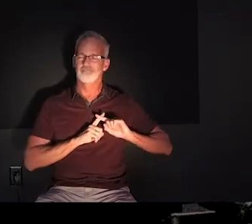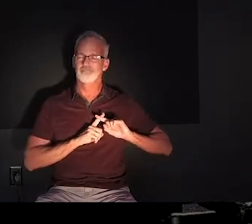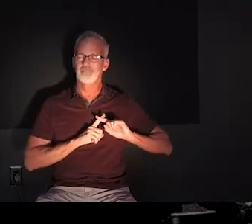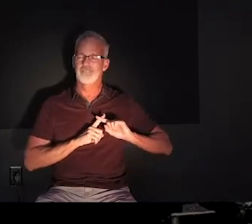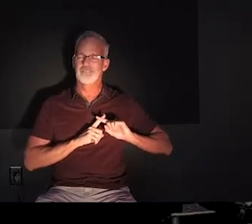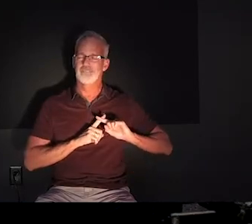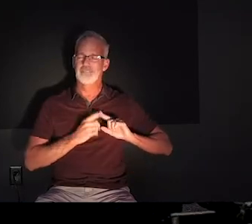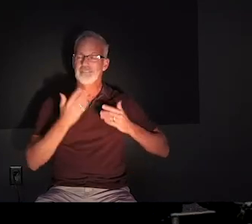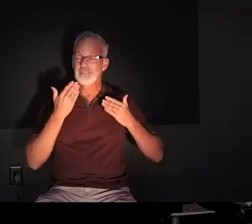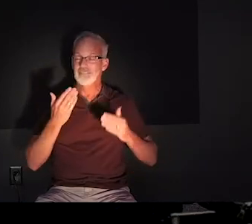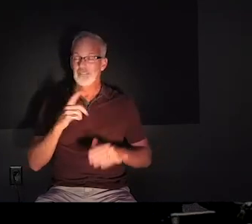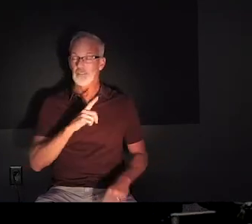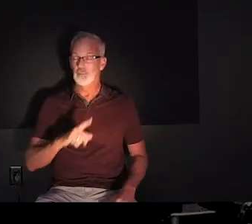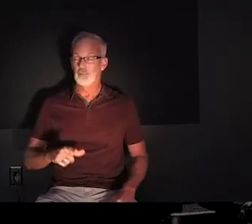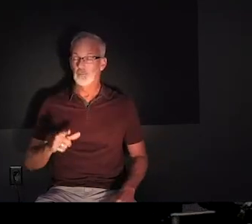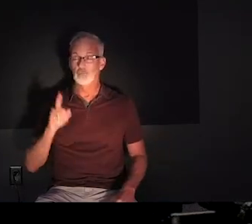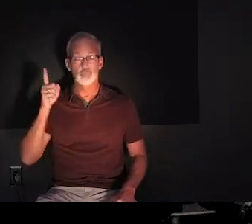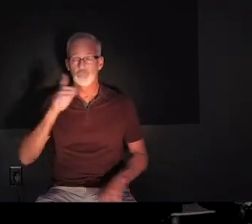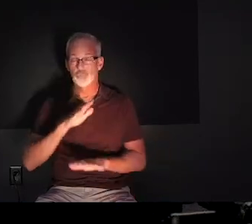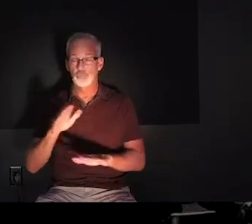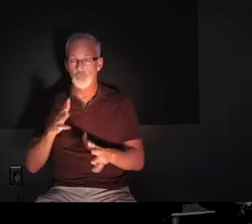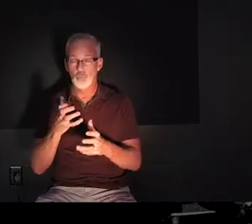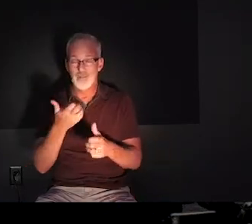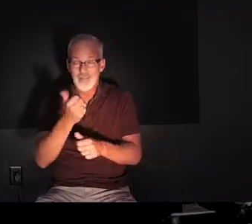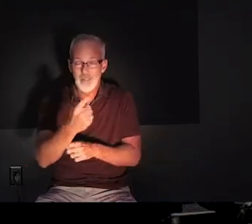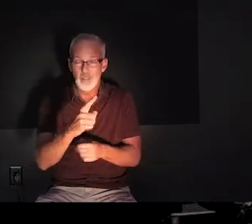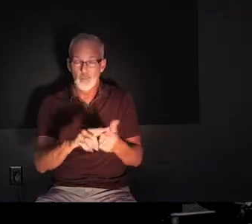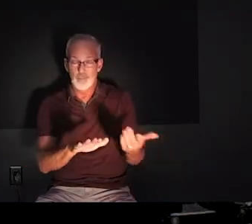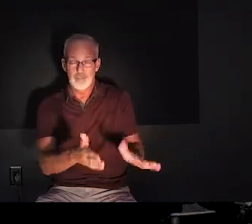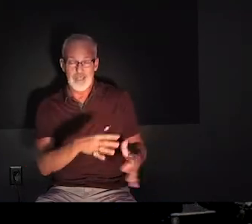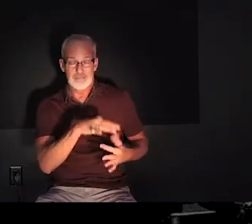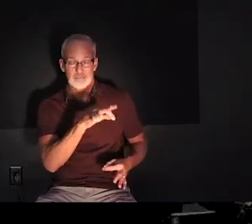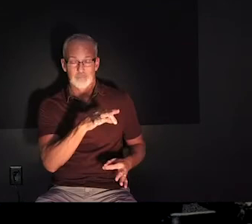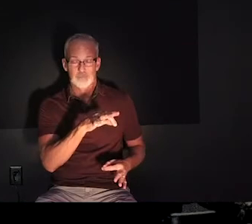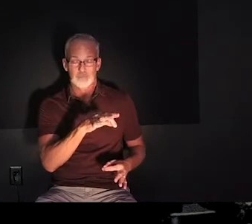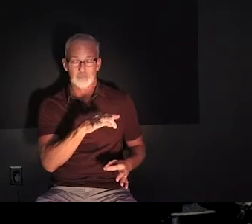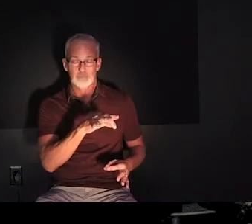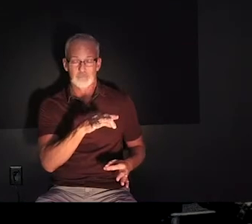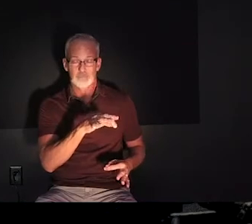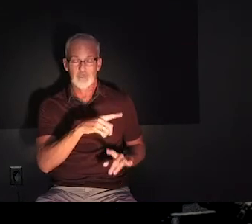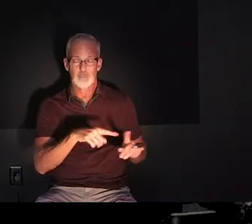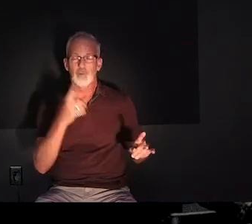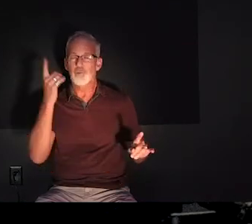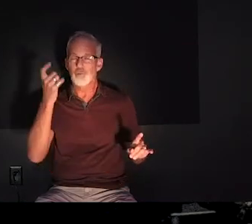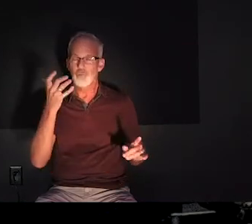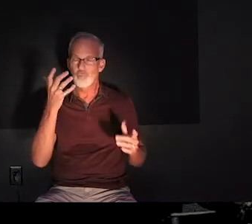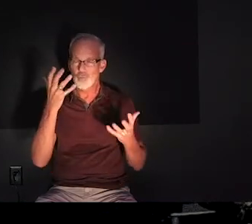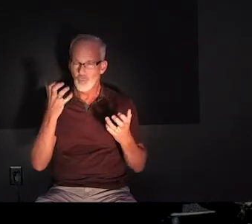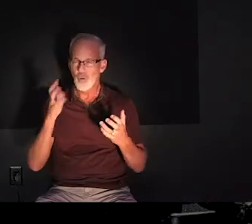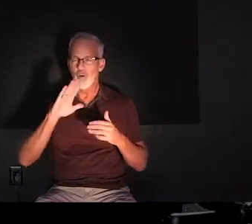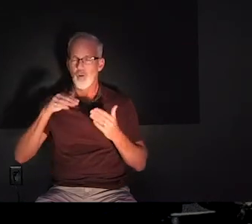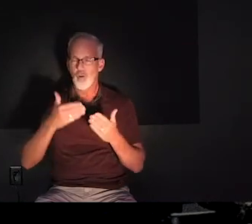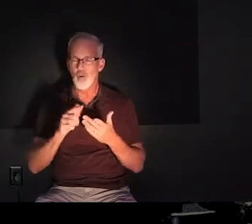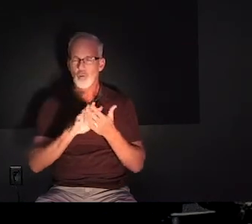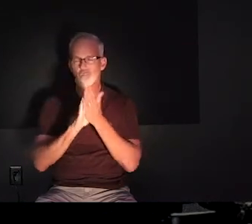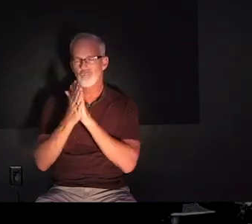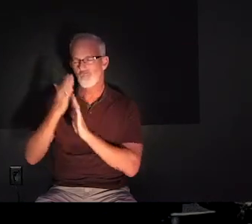Thank you, Lord. You don't desire anyone to perish, but all to come to know you.